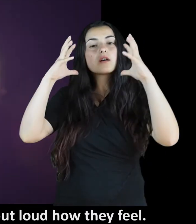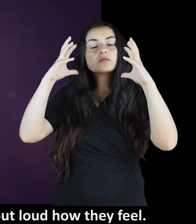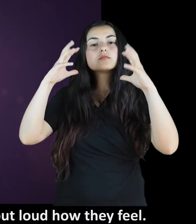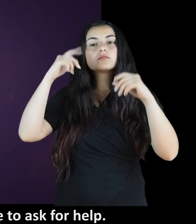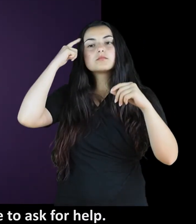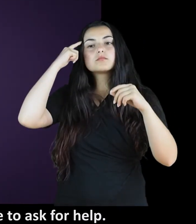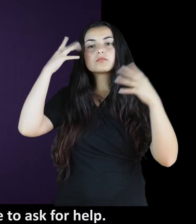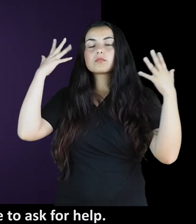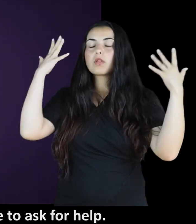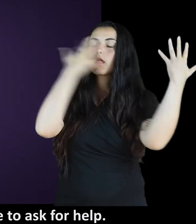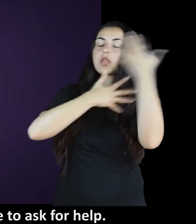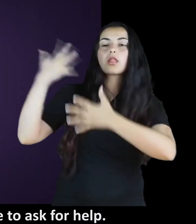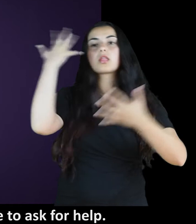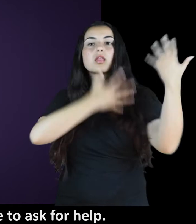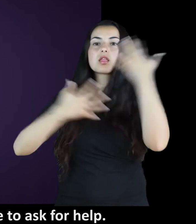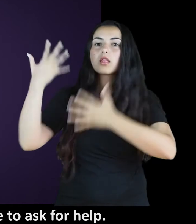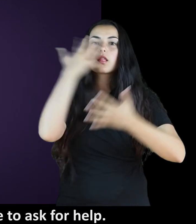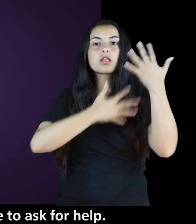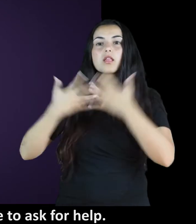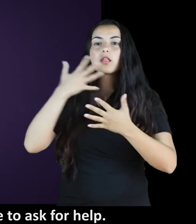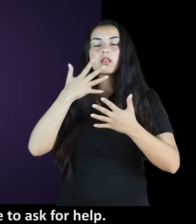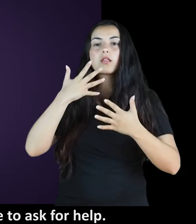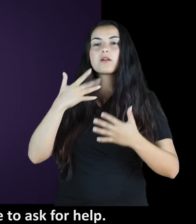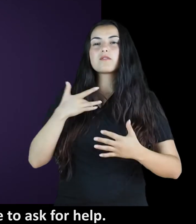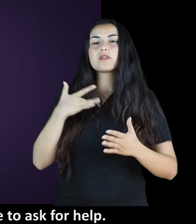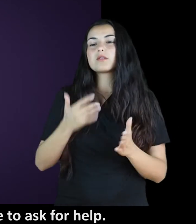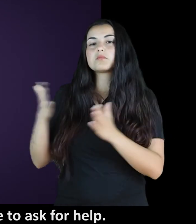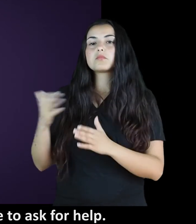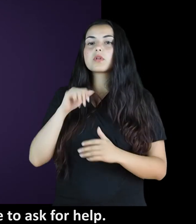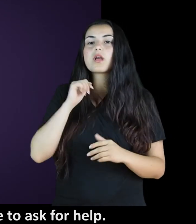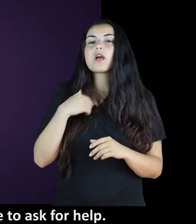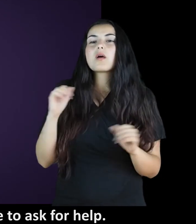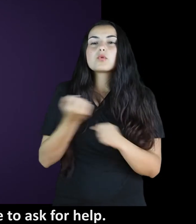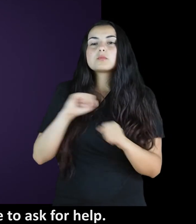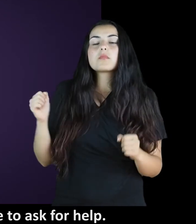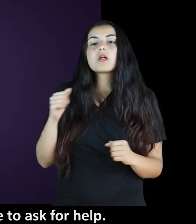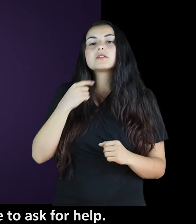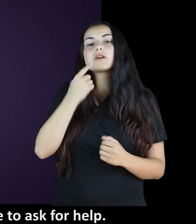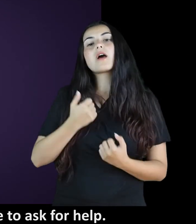their heads, they seem okay on the outside, unable to ask for help.